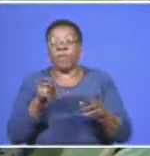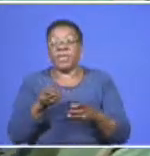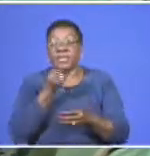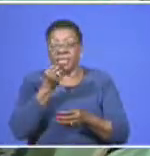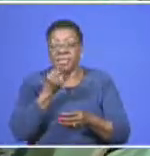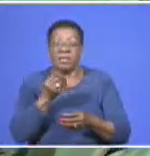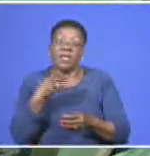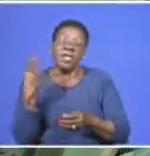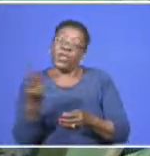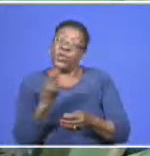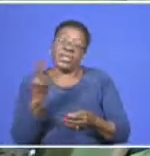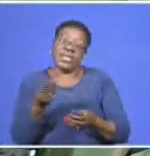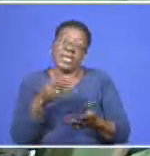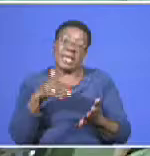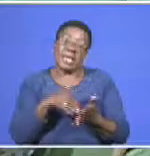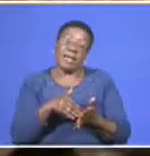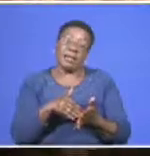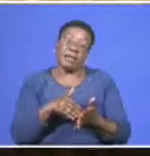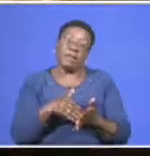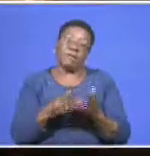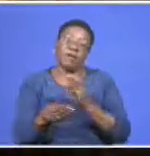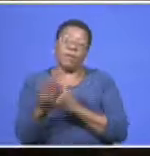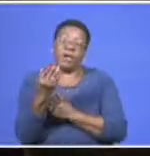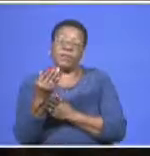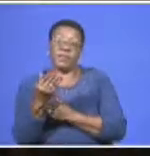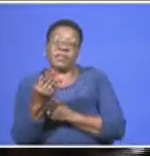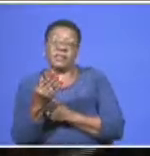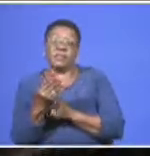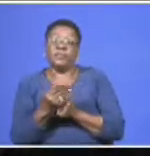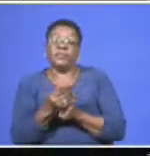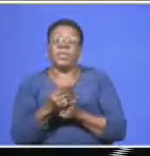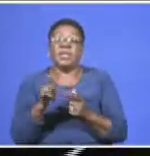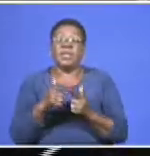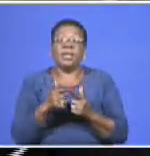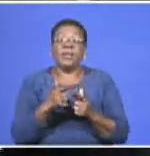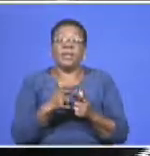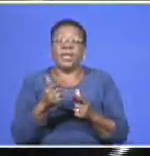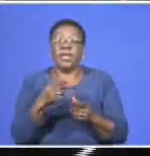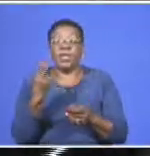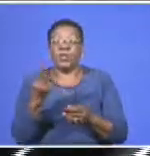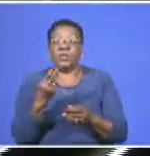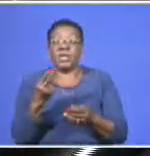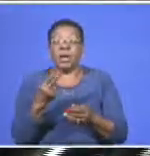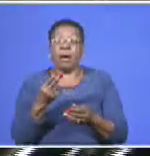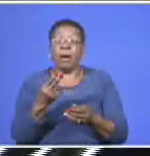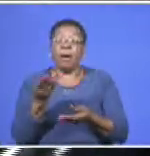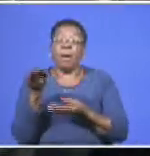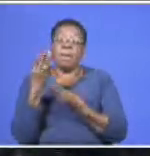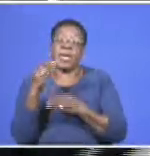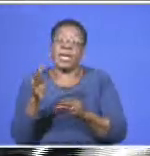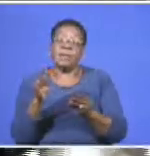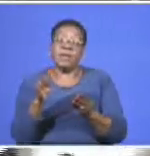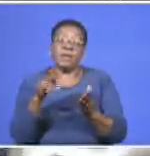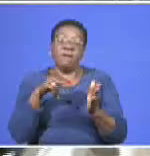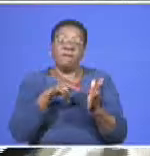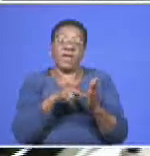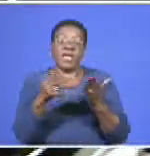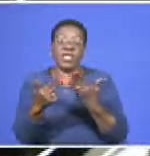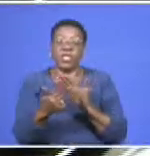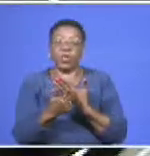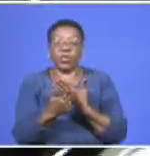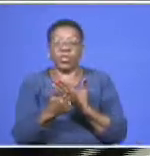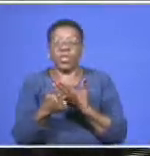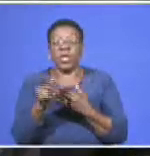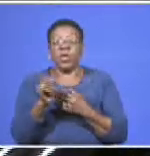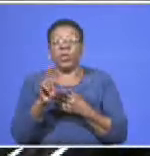for a frittata. Next, we made what Petty calls a Bahamian French toast, where he used leftover pumpkin